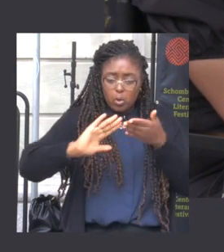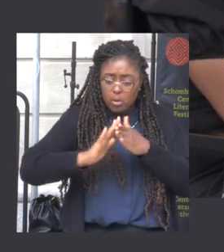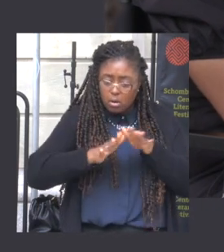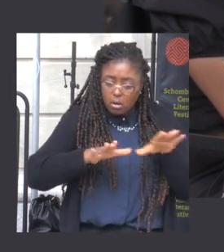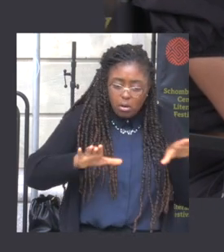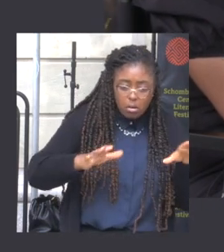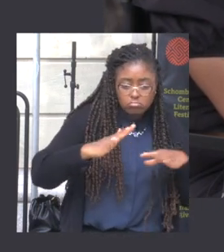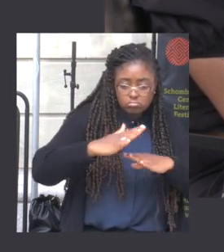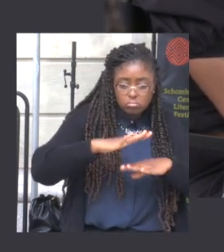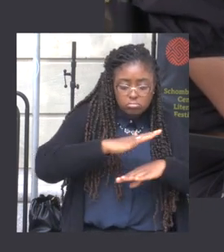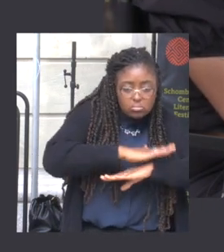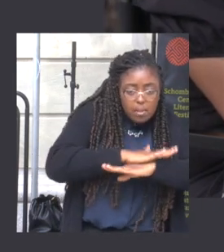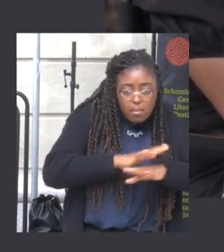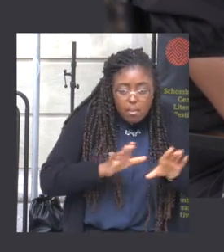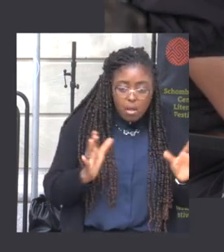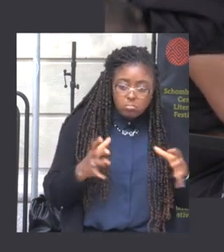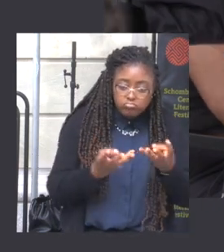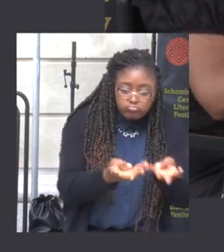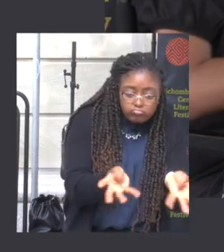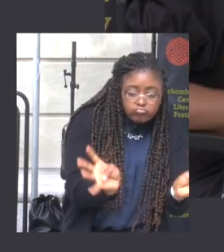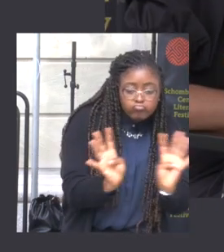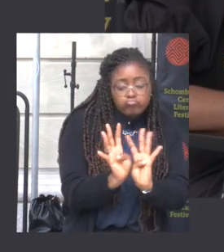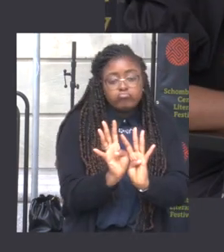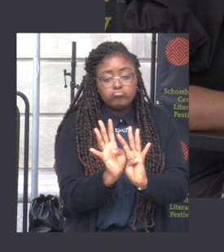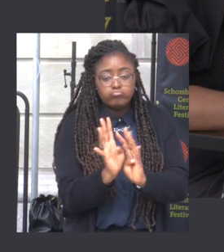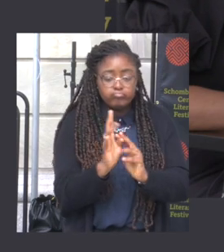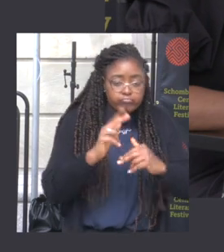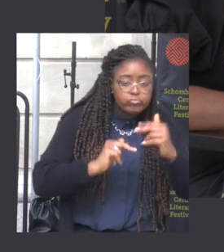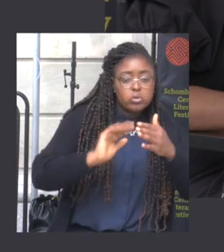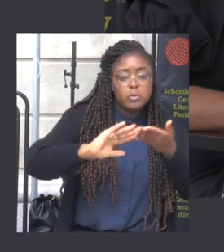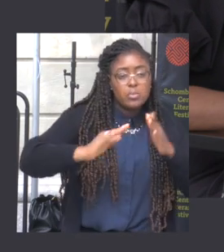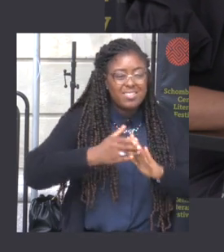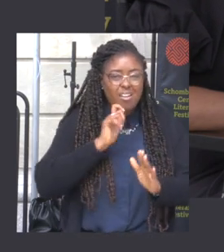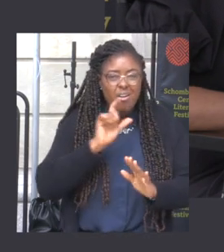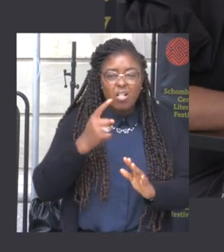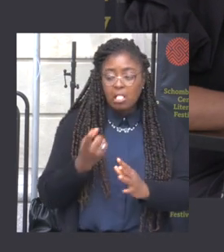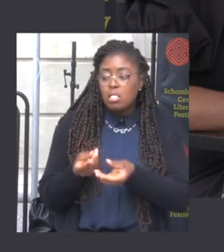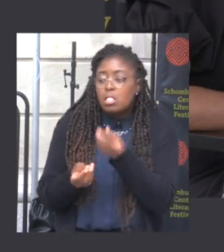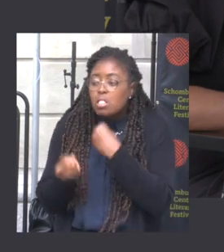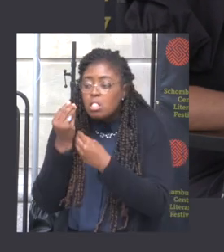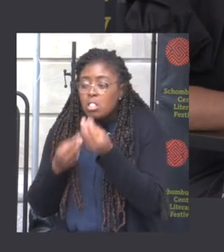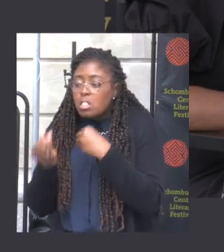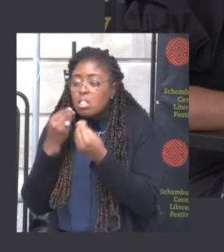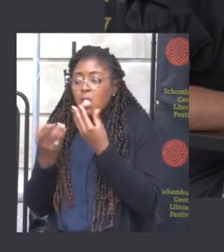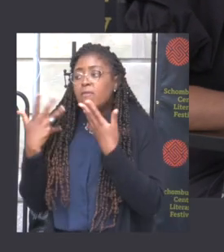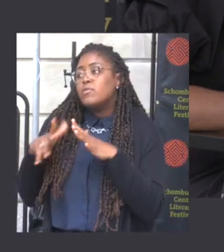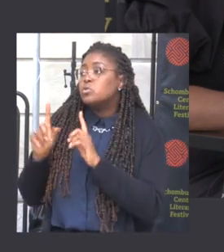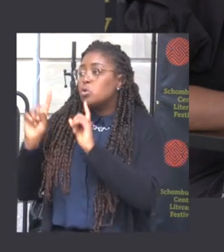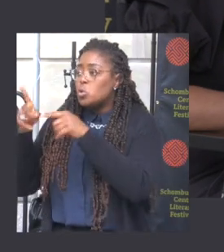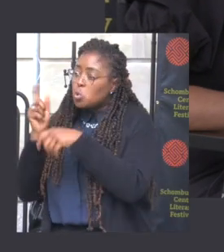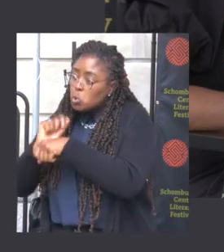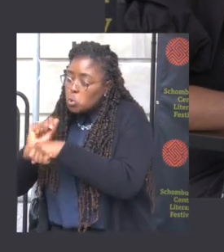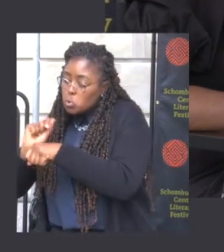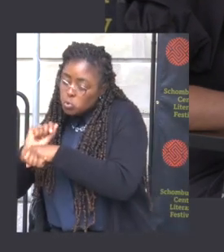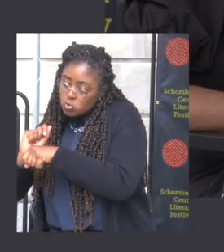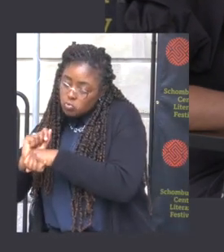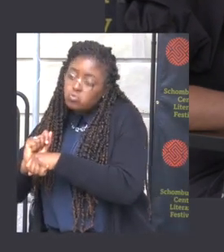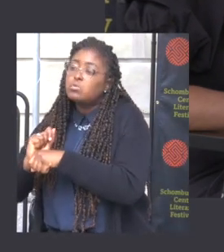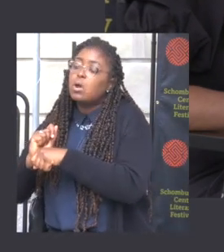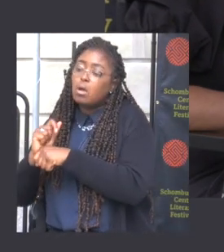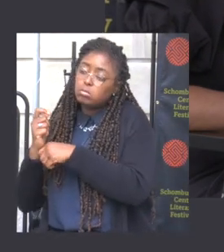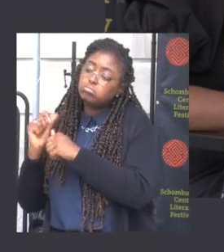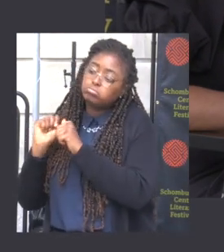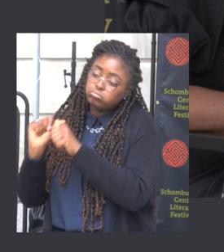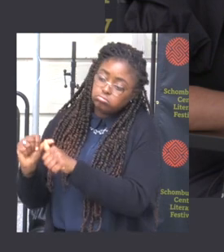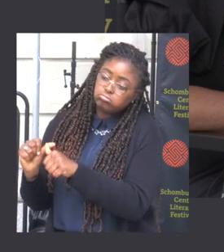face in the car or over the sink on the way from one low-wage job to the next one. And so